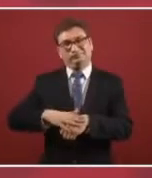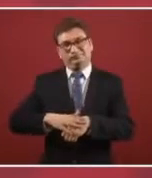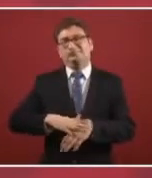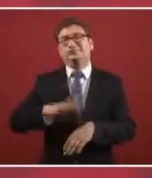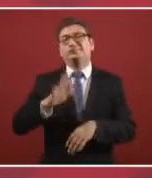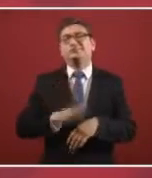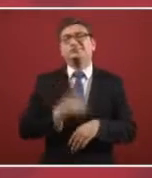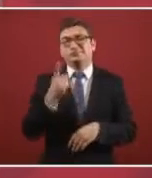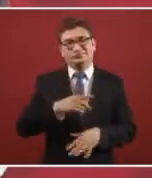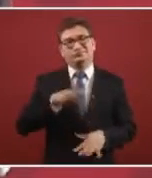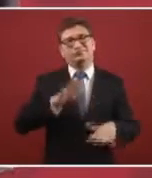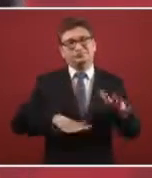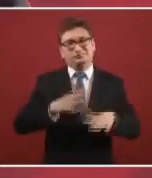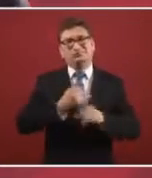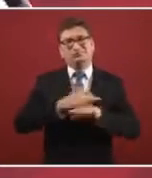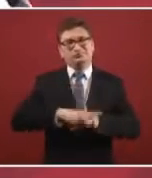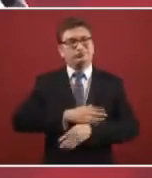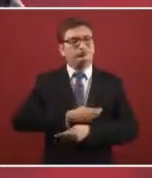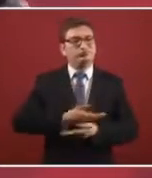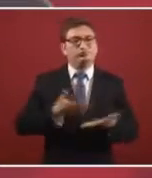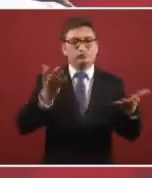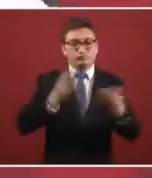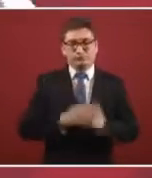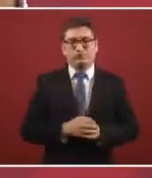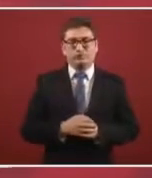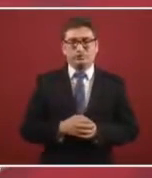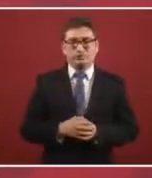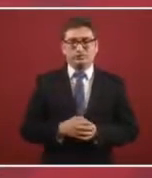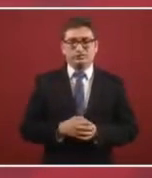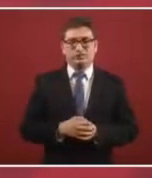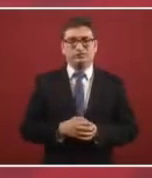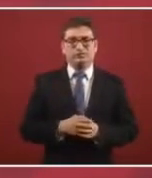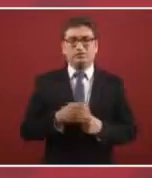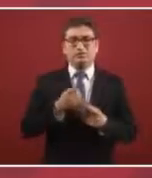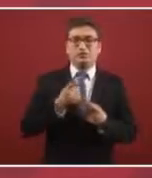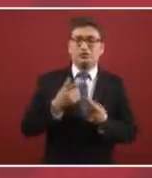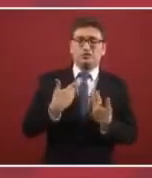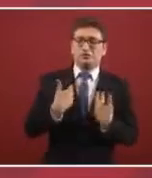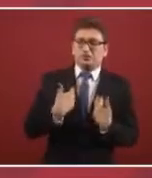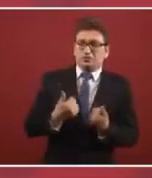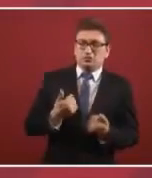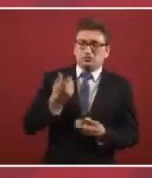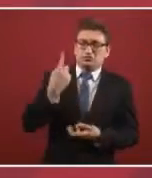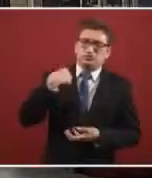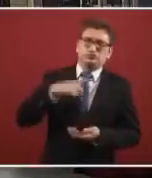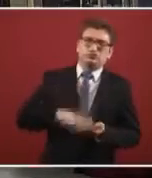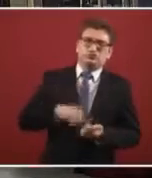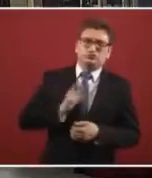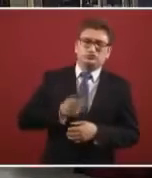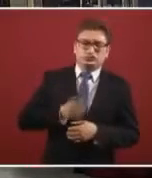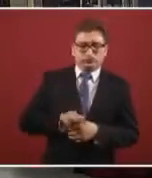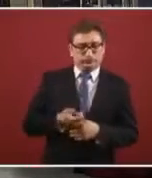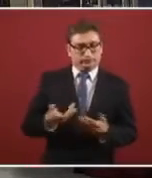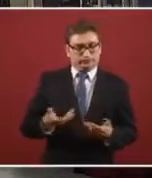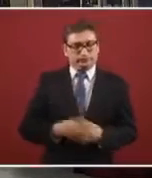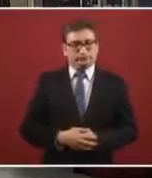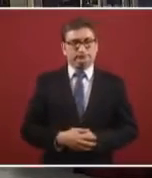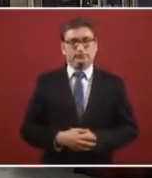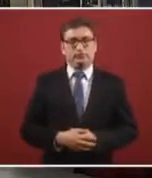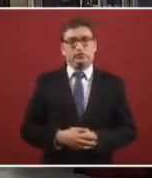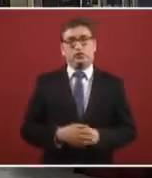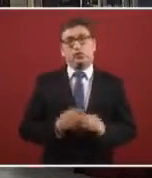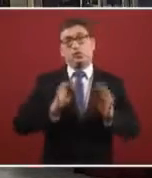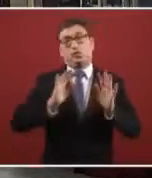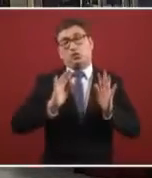se sometimes da la información you give the information y no se internaliza. and it's not internalized. O hay